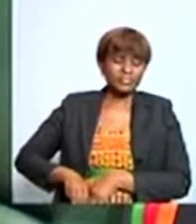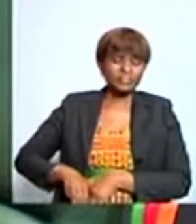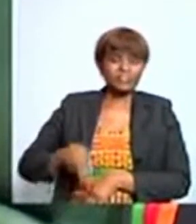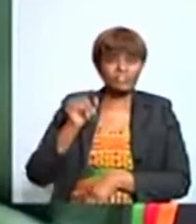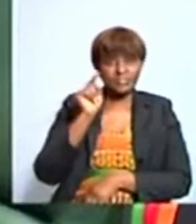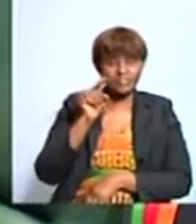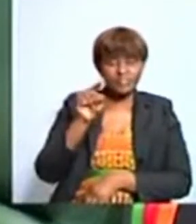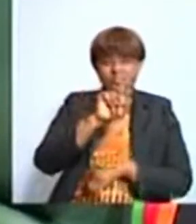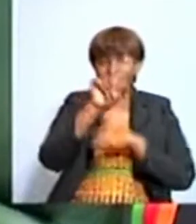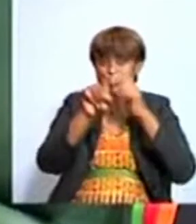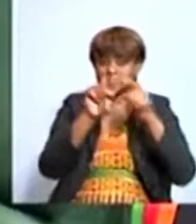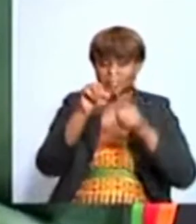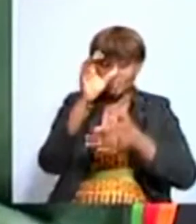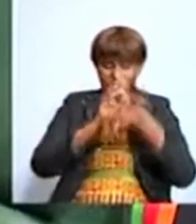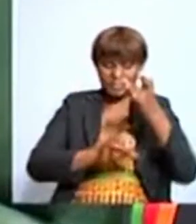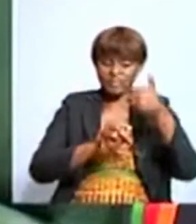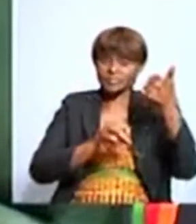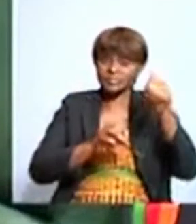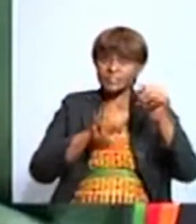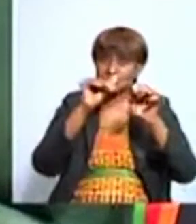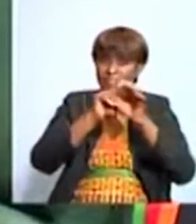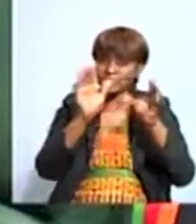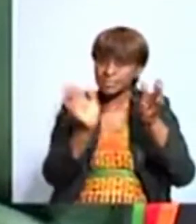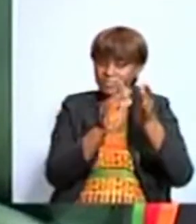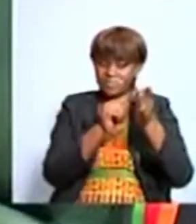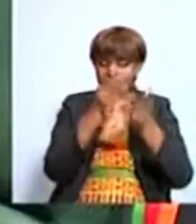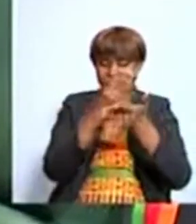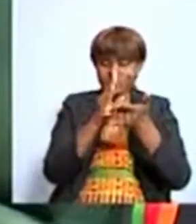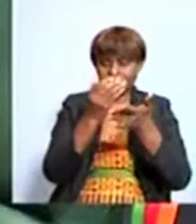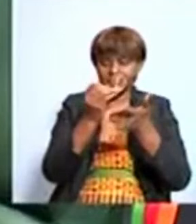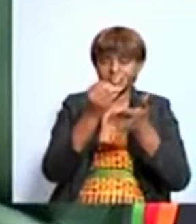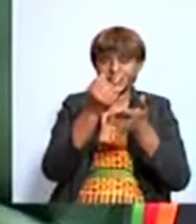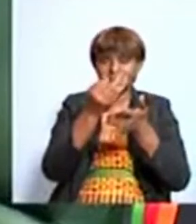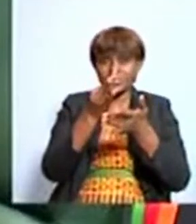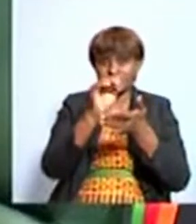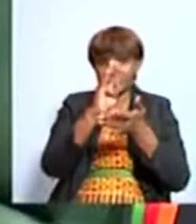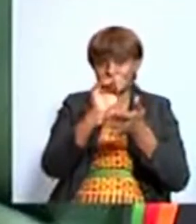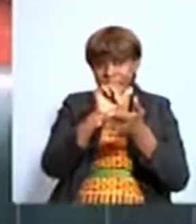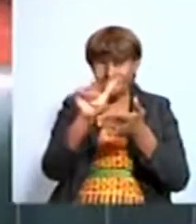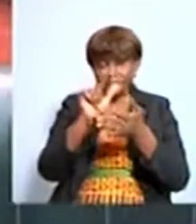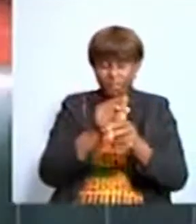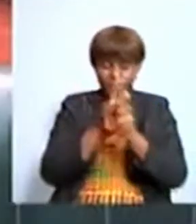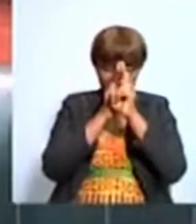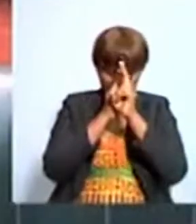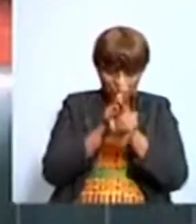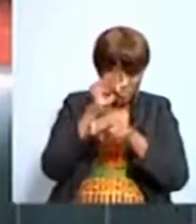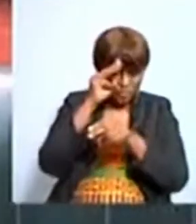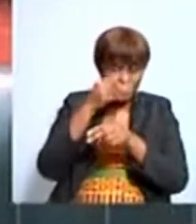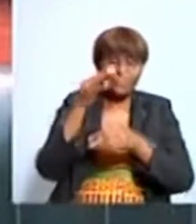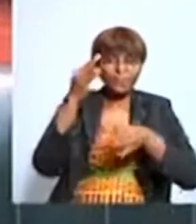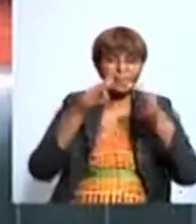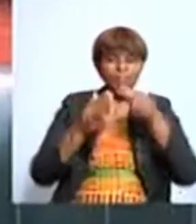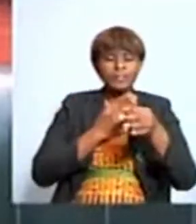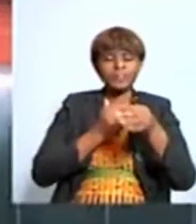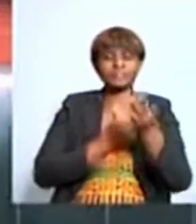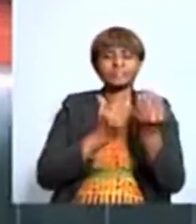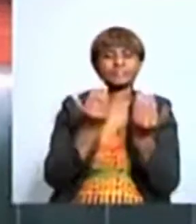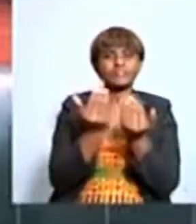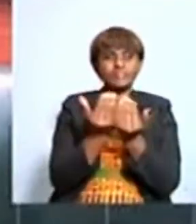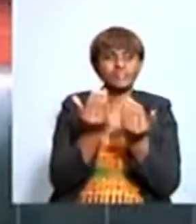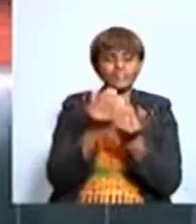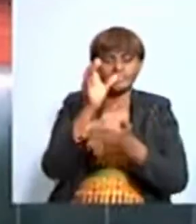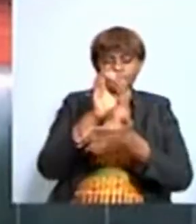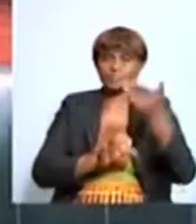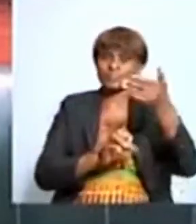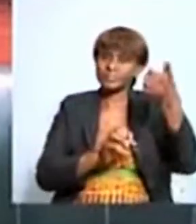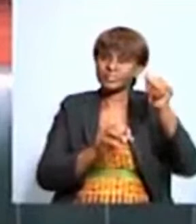The question is that Clause 10 stands part of the bill. The Honorable Minister of Justice. I beg to move that clause